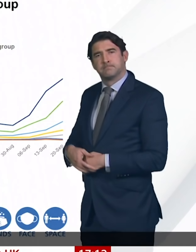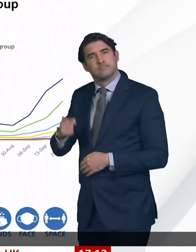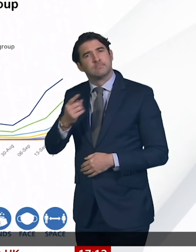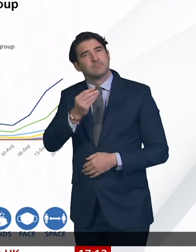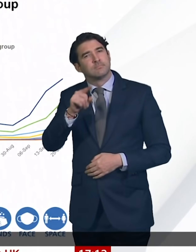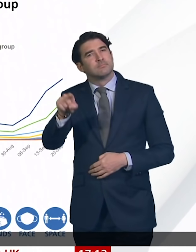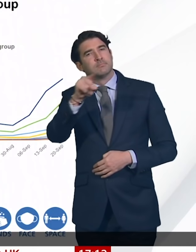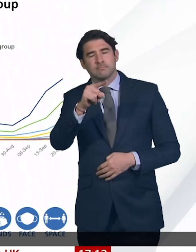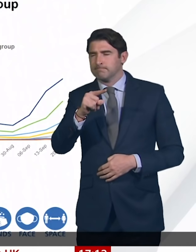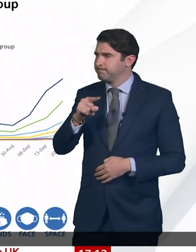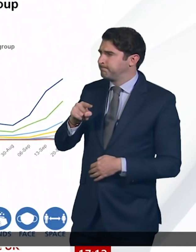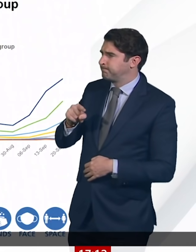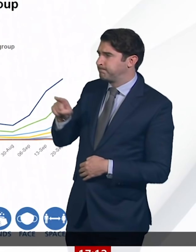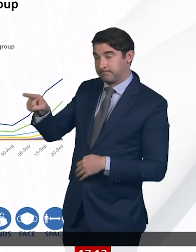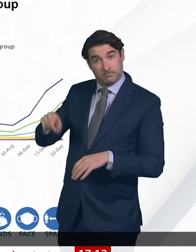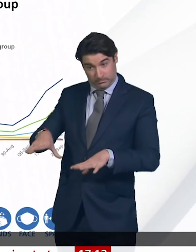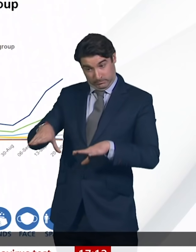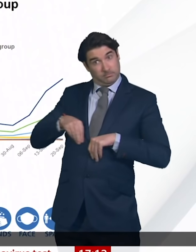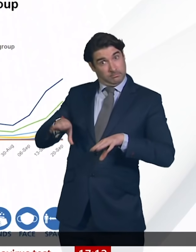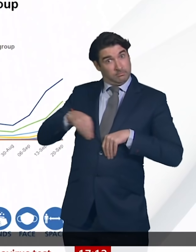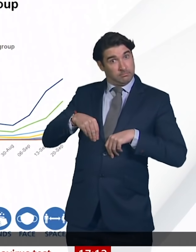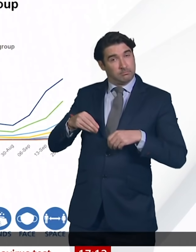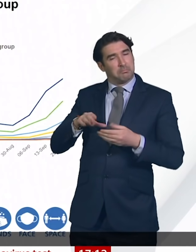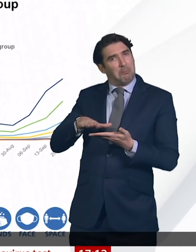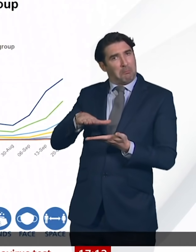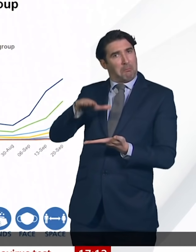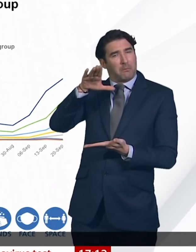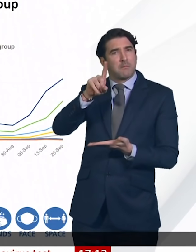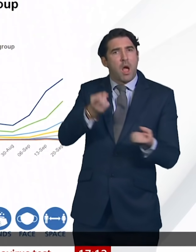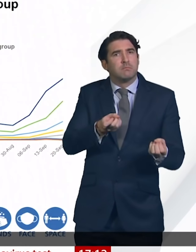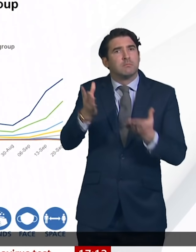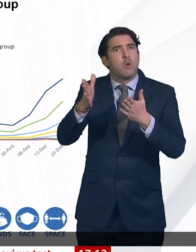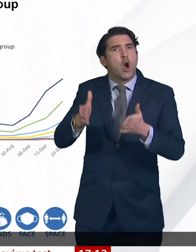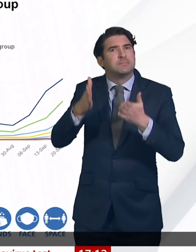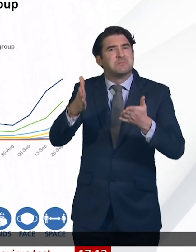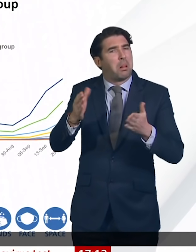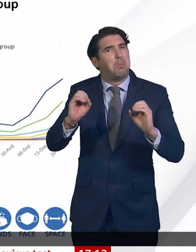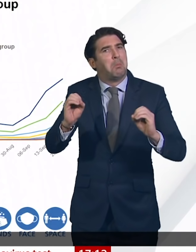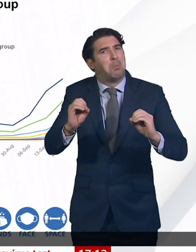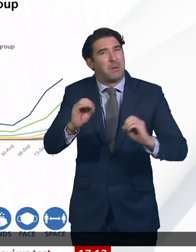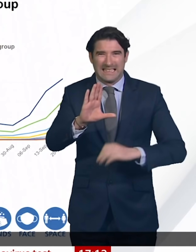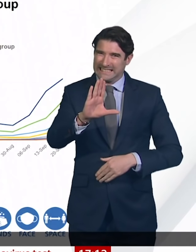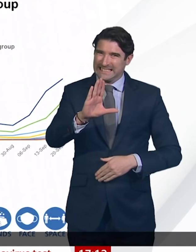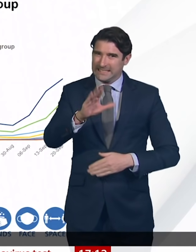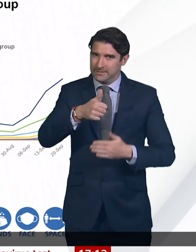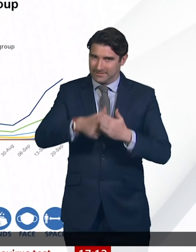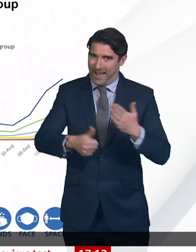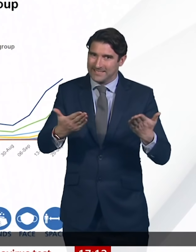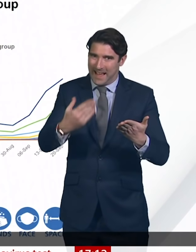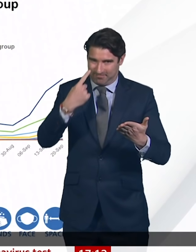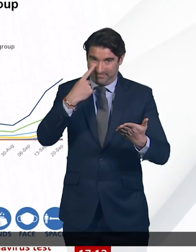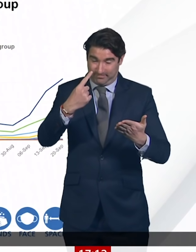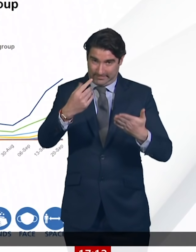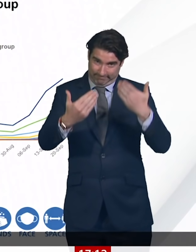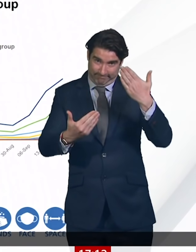of infections are going up, but we're not seeing increases in hospitalisation. So what this has on this slide